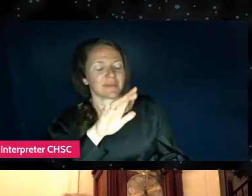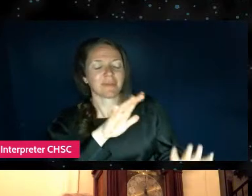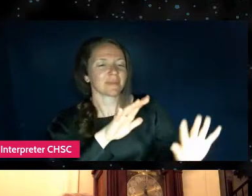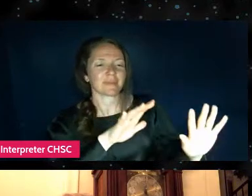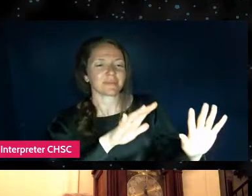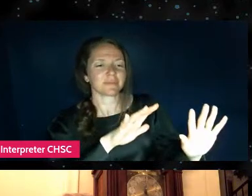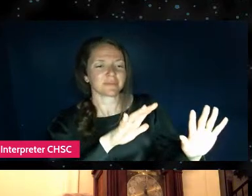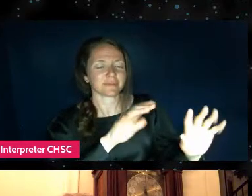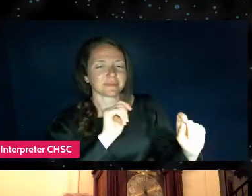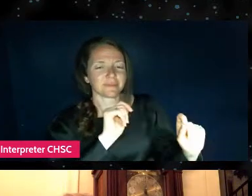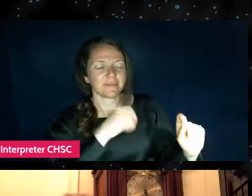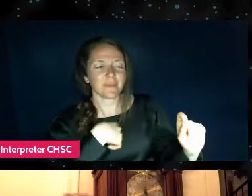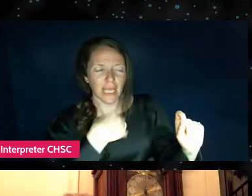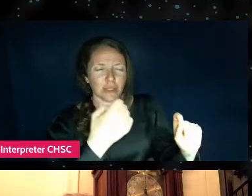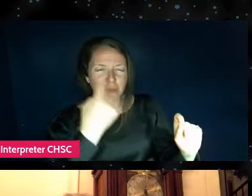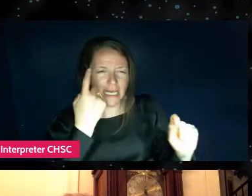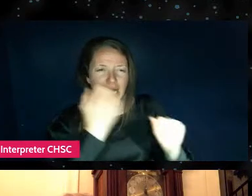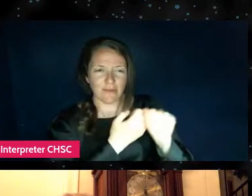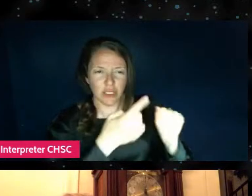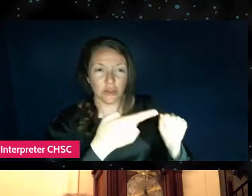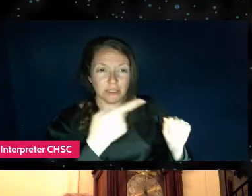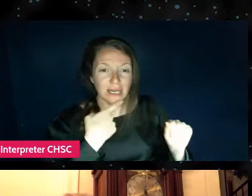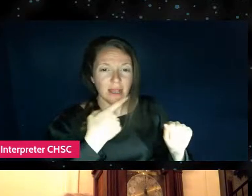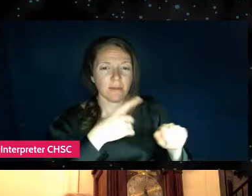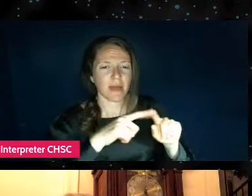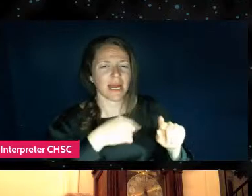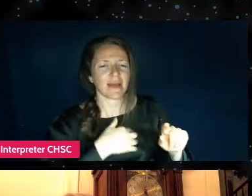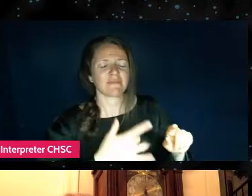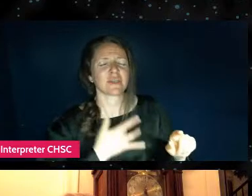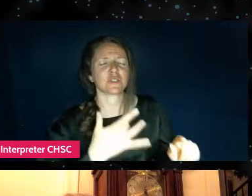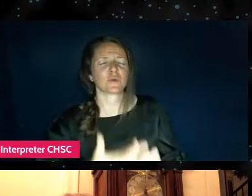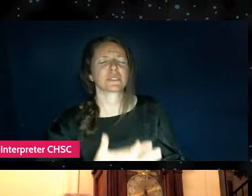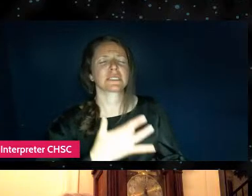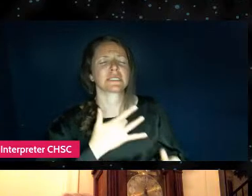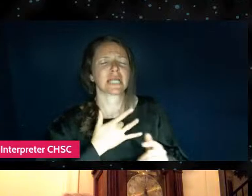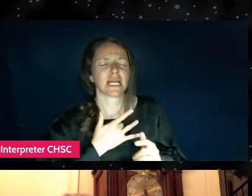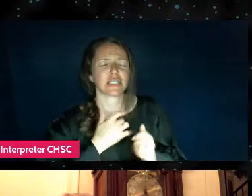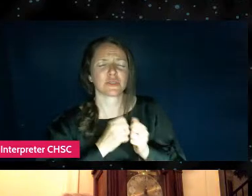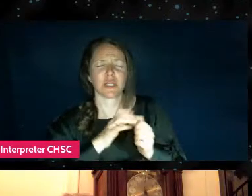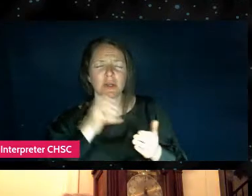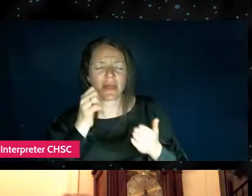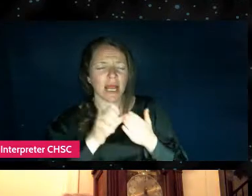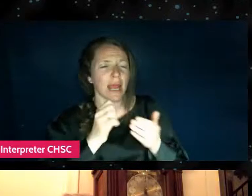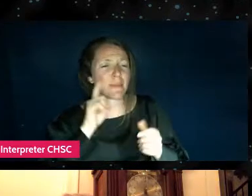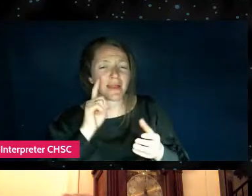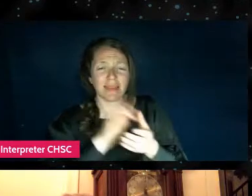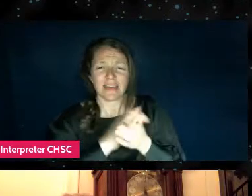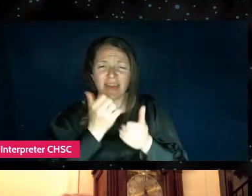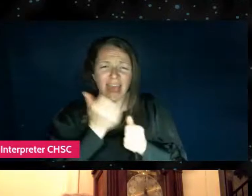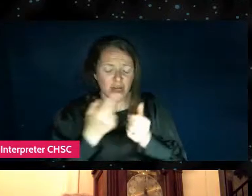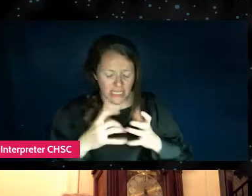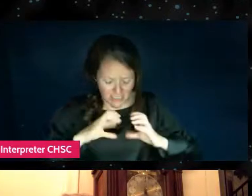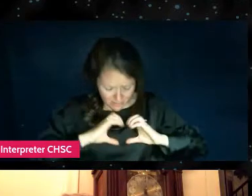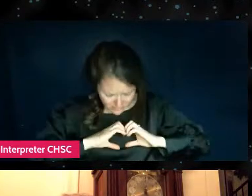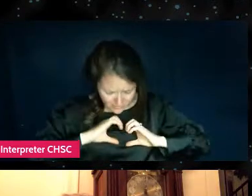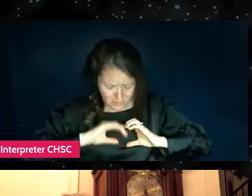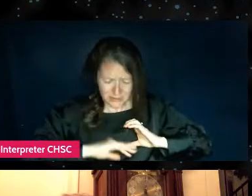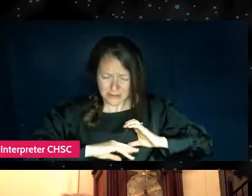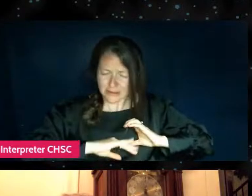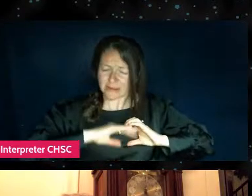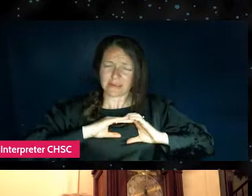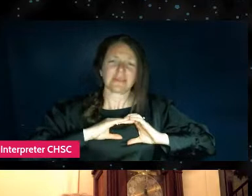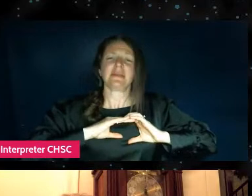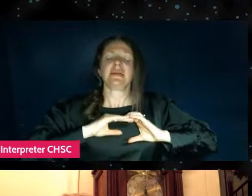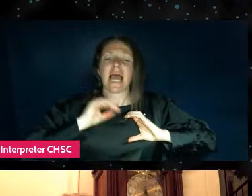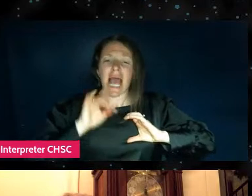said, I understand everything you're saying, but I am so touched by your letters. And I do believe with everything I have in my heart that this will change other people's lives